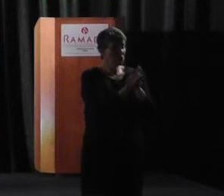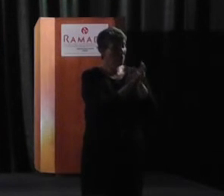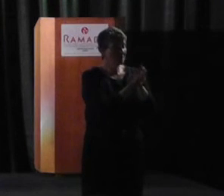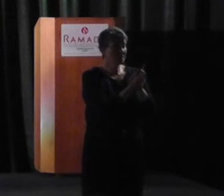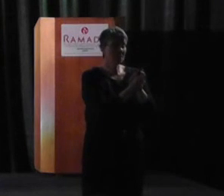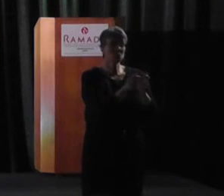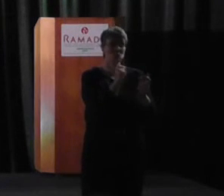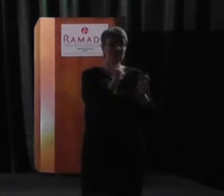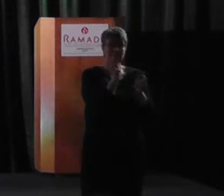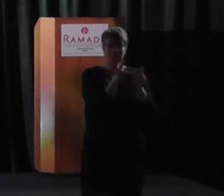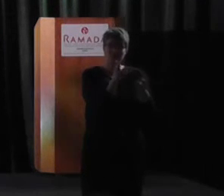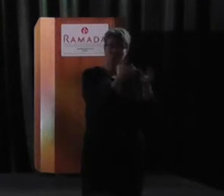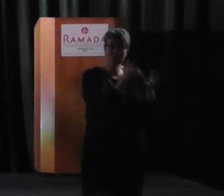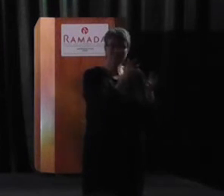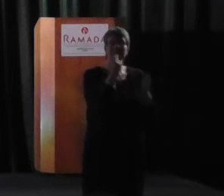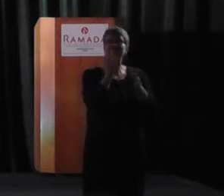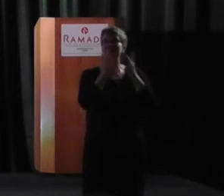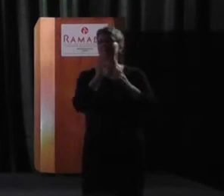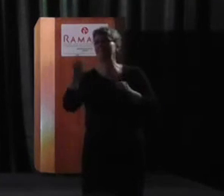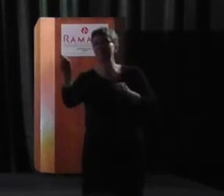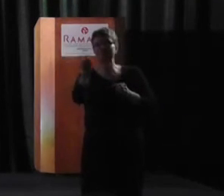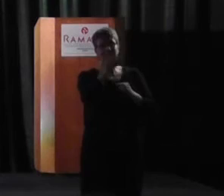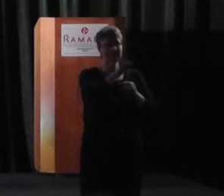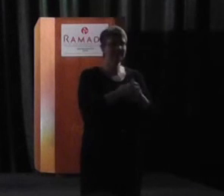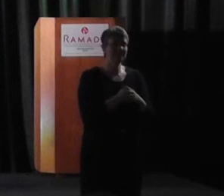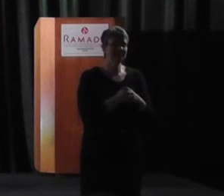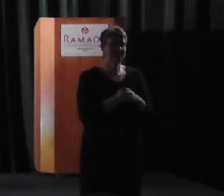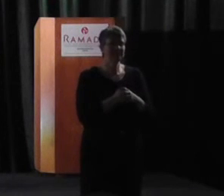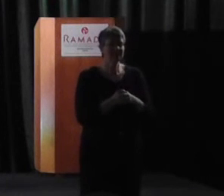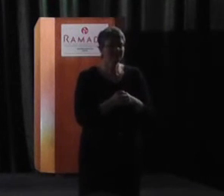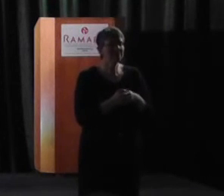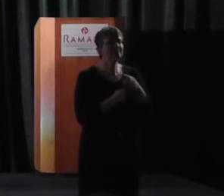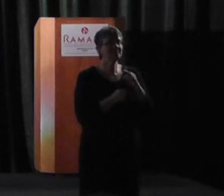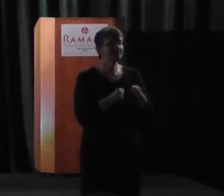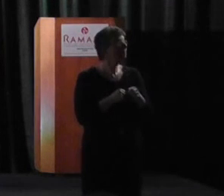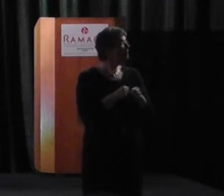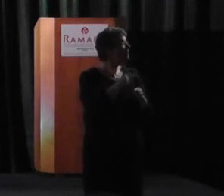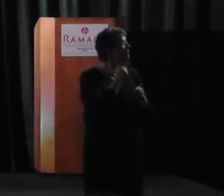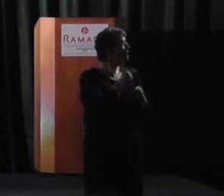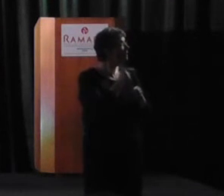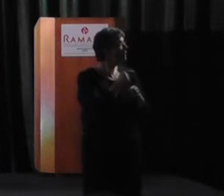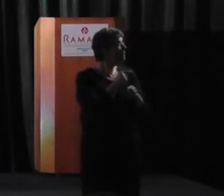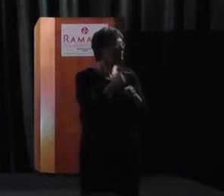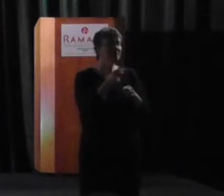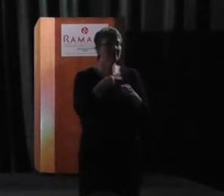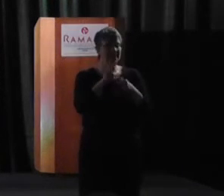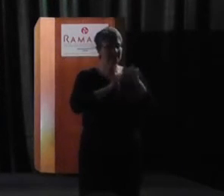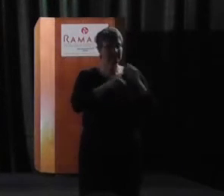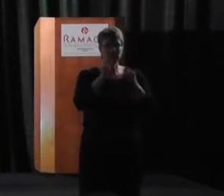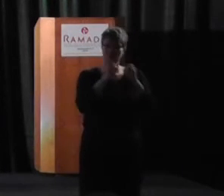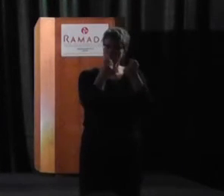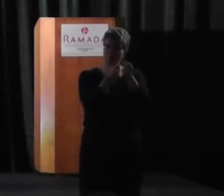population ages. Incorporated into modern homes, including the skinny infill, visitability endorses